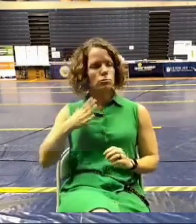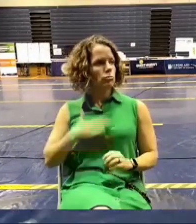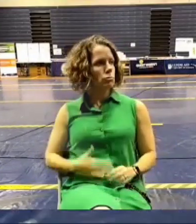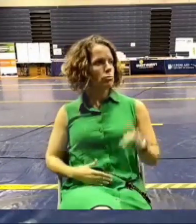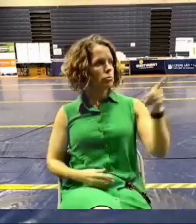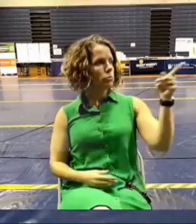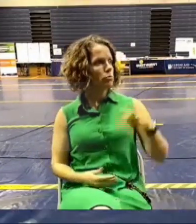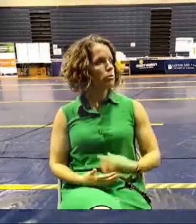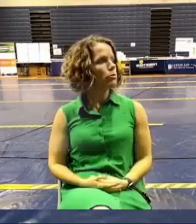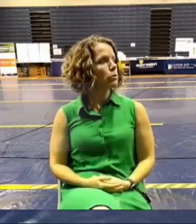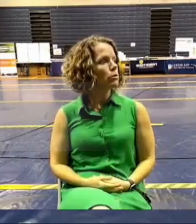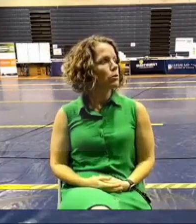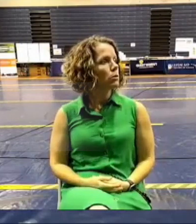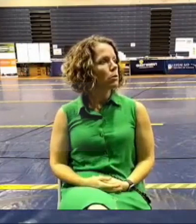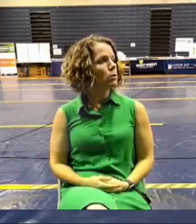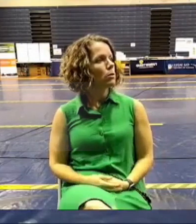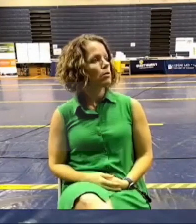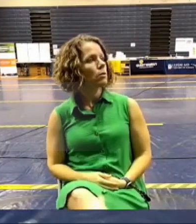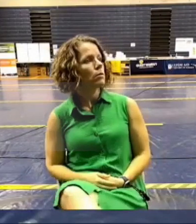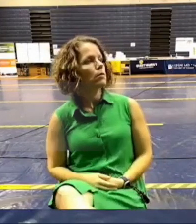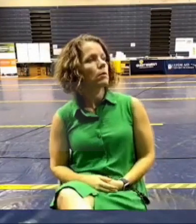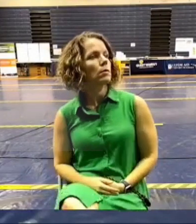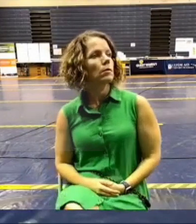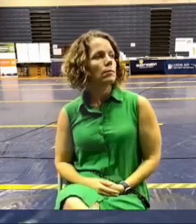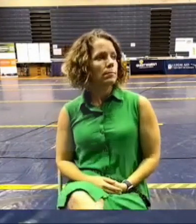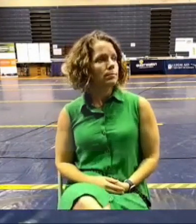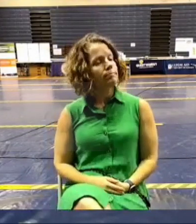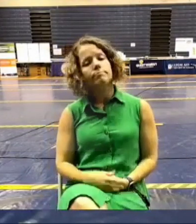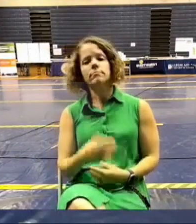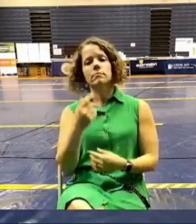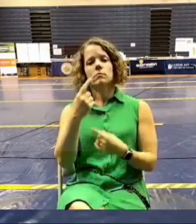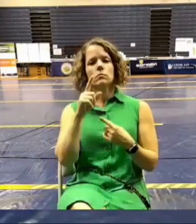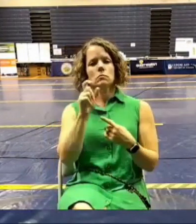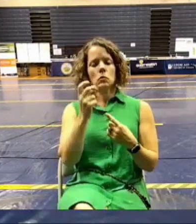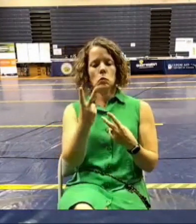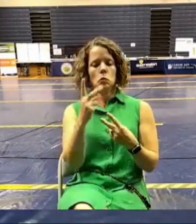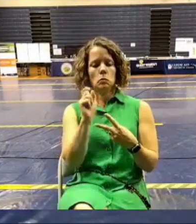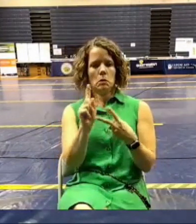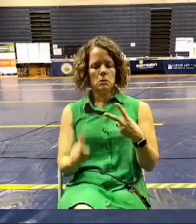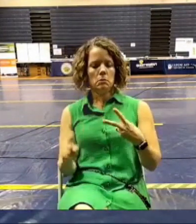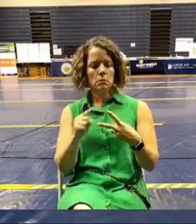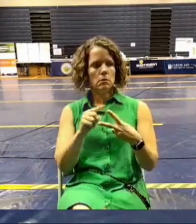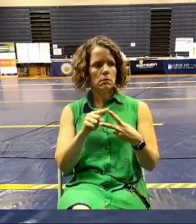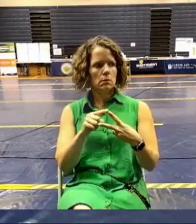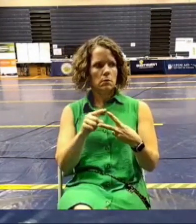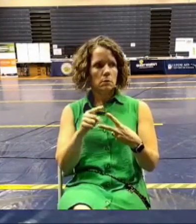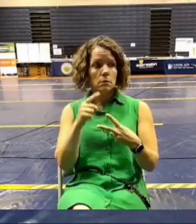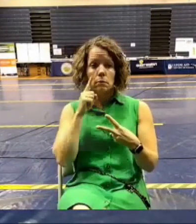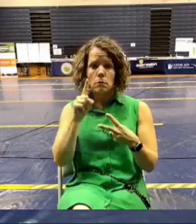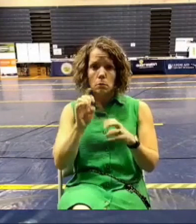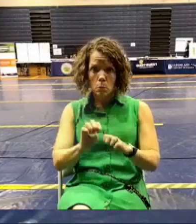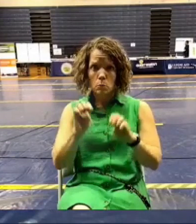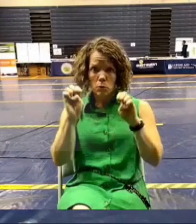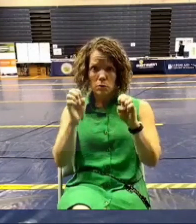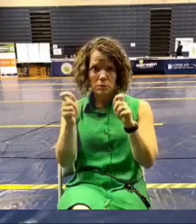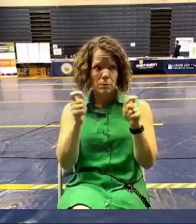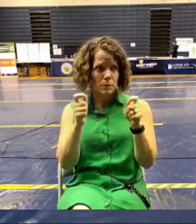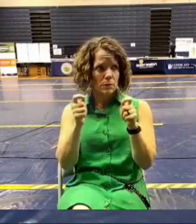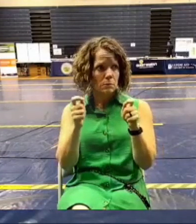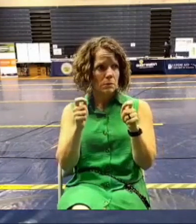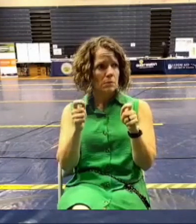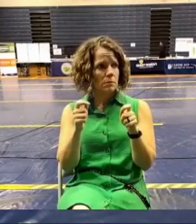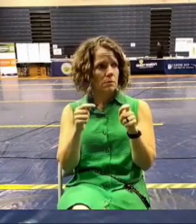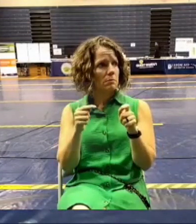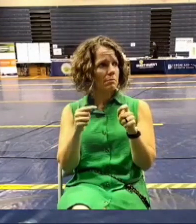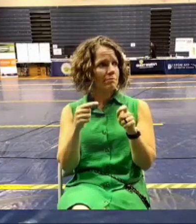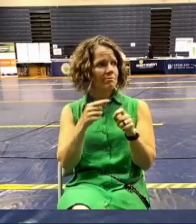Good evening. Two questions. One more for the emergency management. You notice how beautiful and